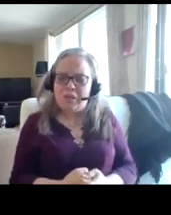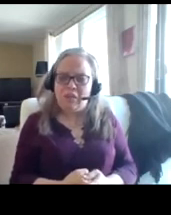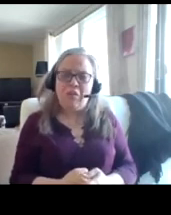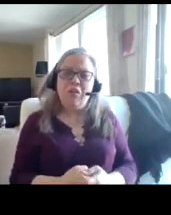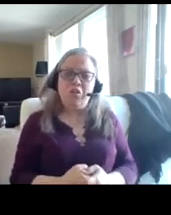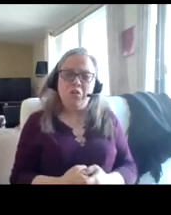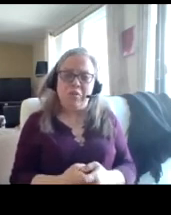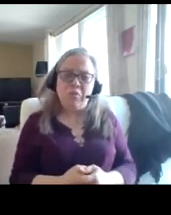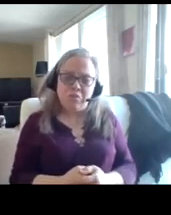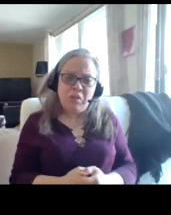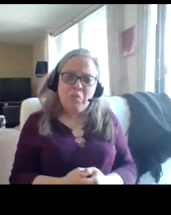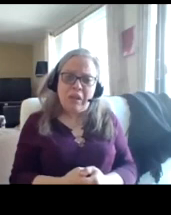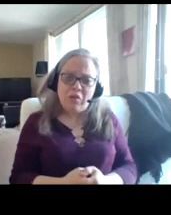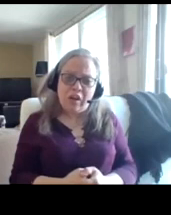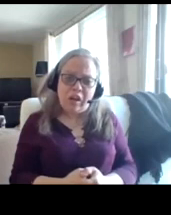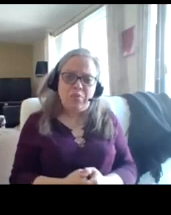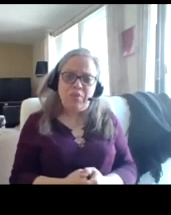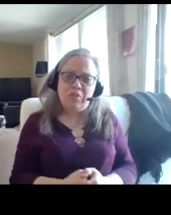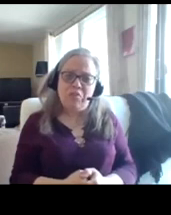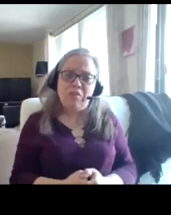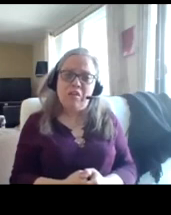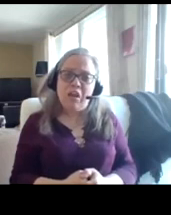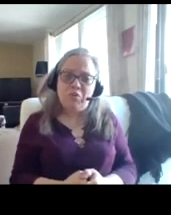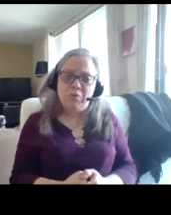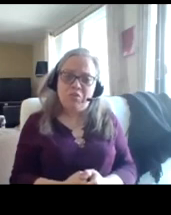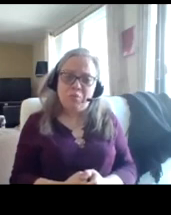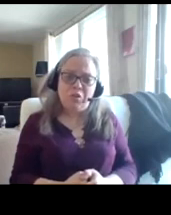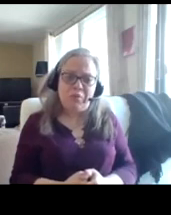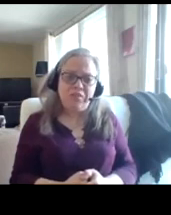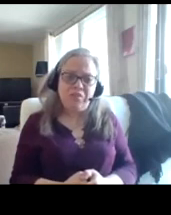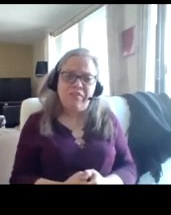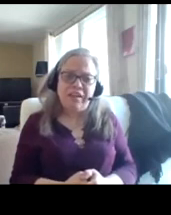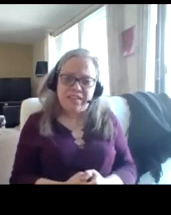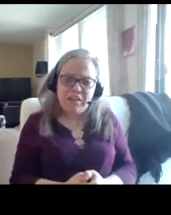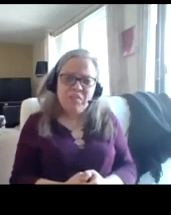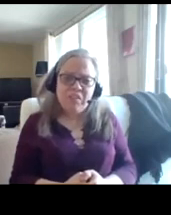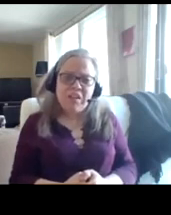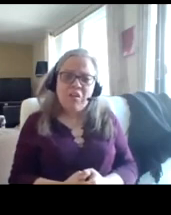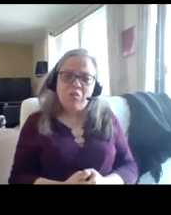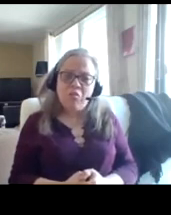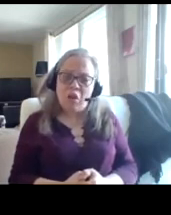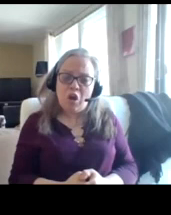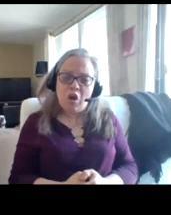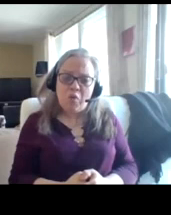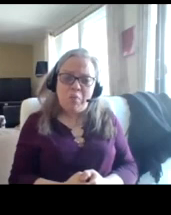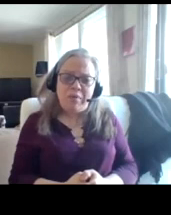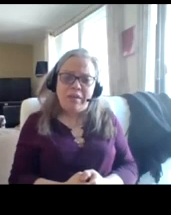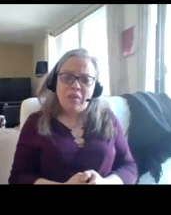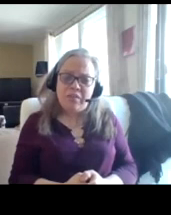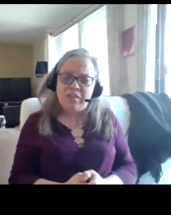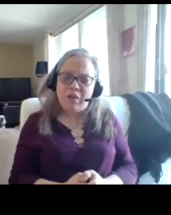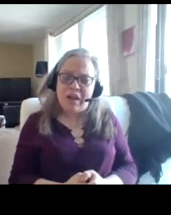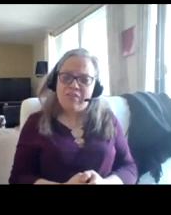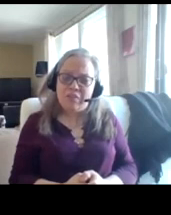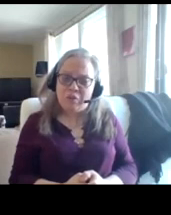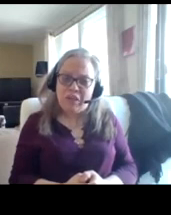to be frozen, we are not able to come to a person's home to administer the vaccine. The Ottawa Public Health and the